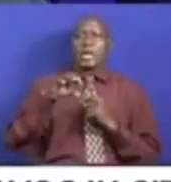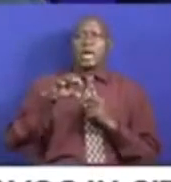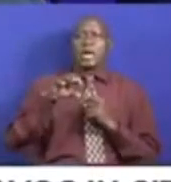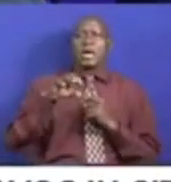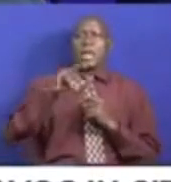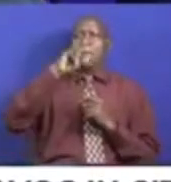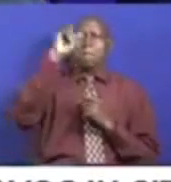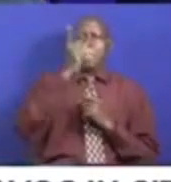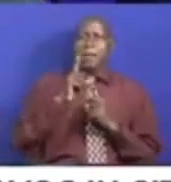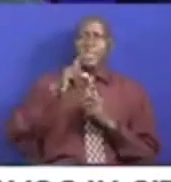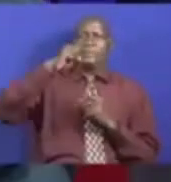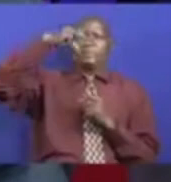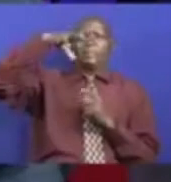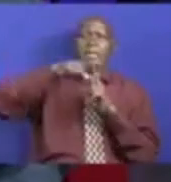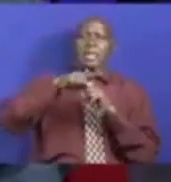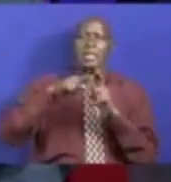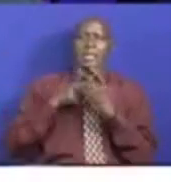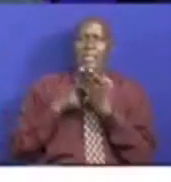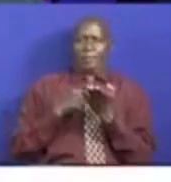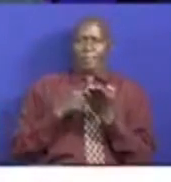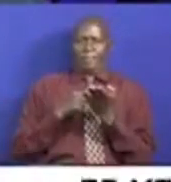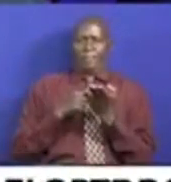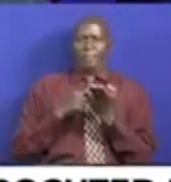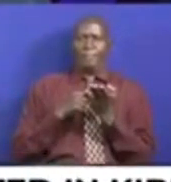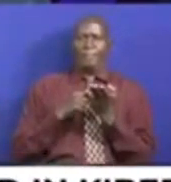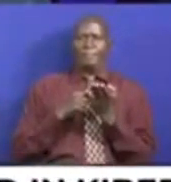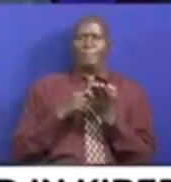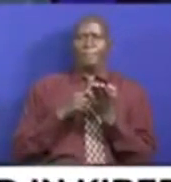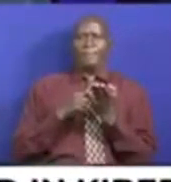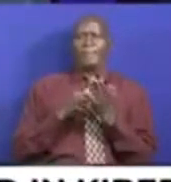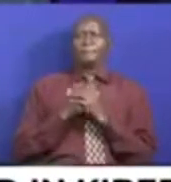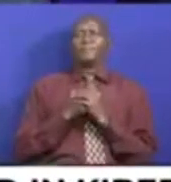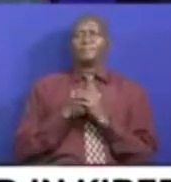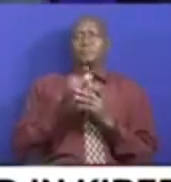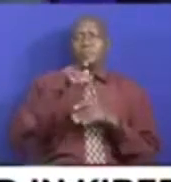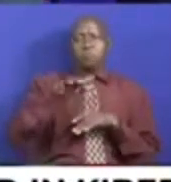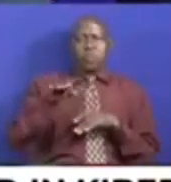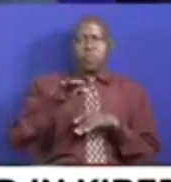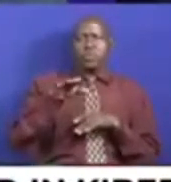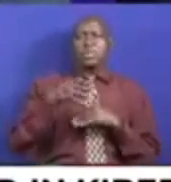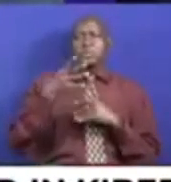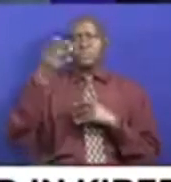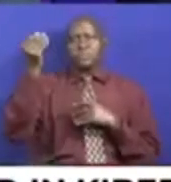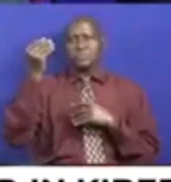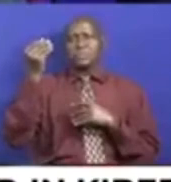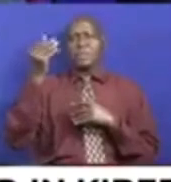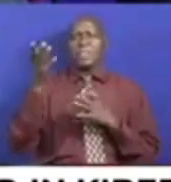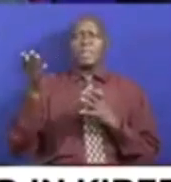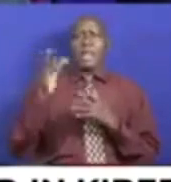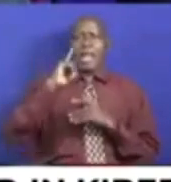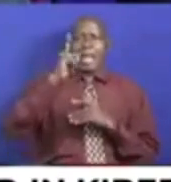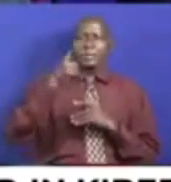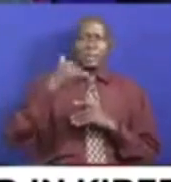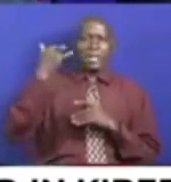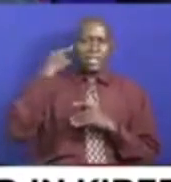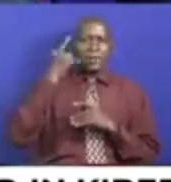to the deceased's mother, Rosalina Mondi, her son left home in the morning for his daily activities, only to be called by neighbors that her son had